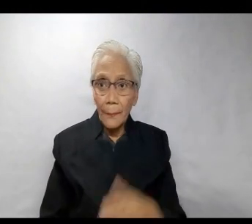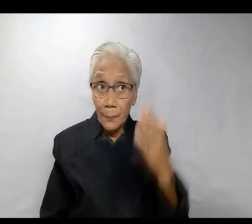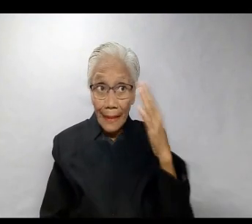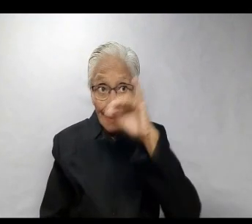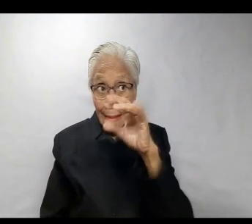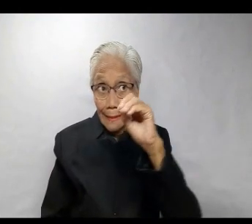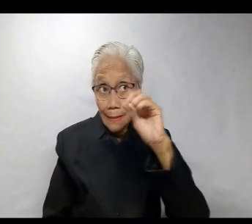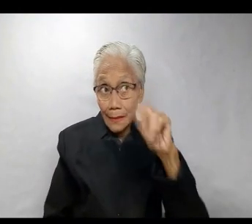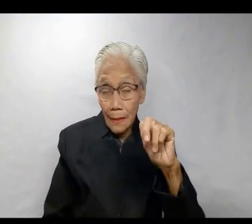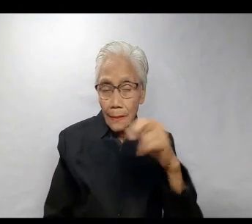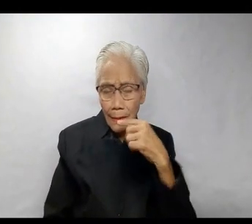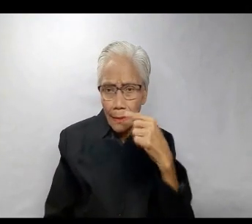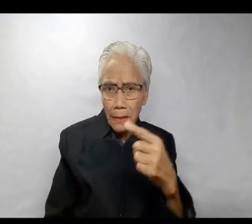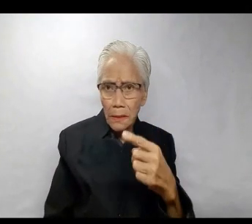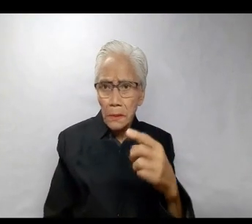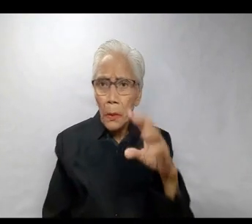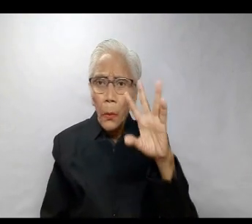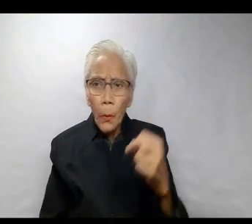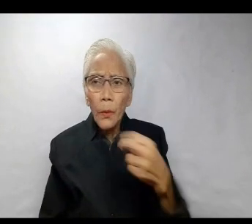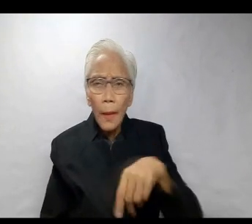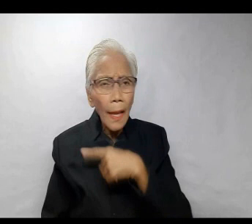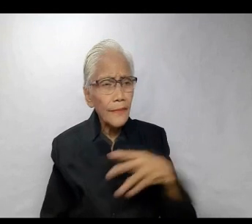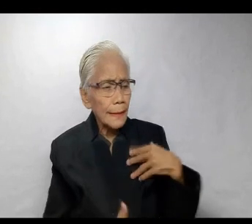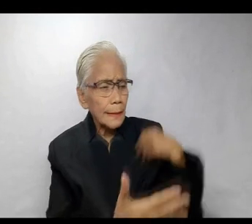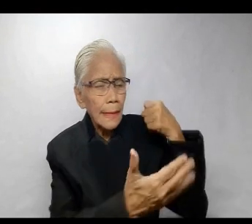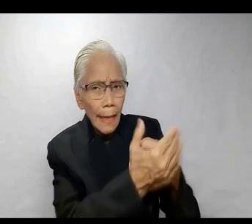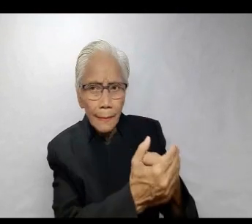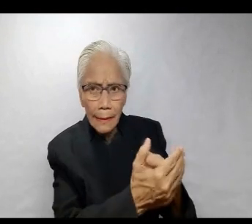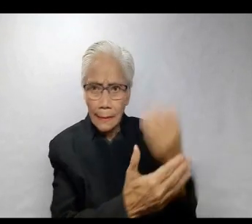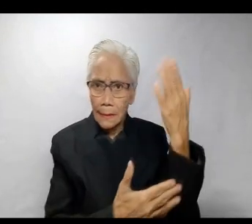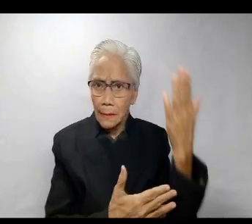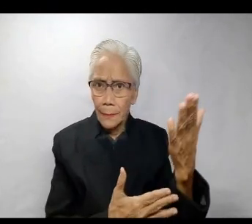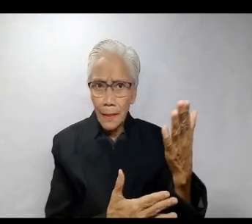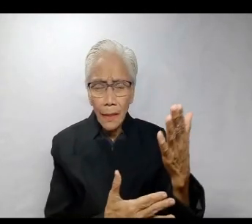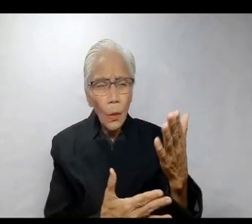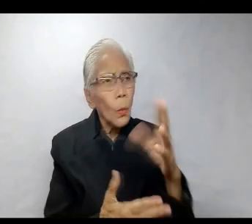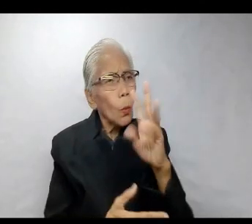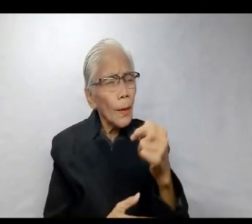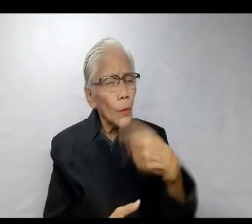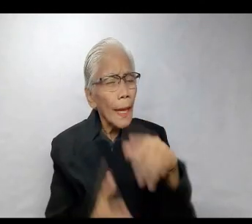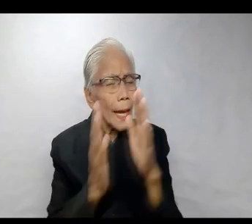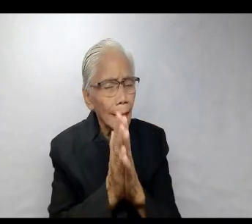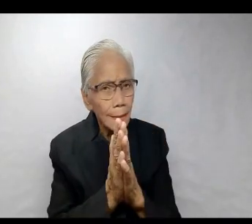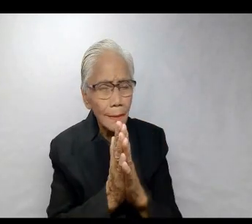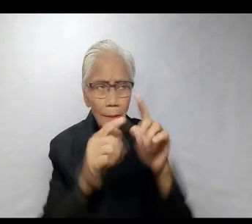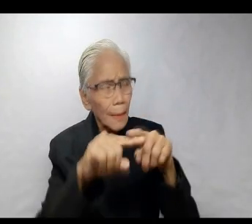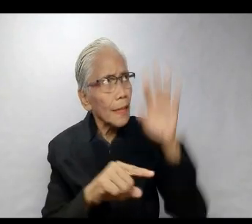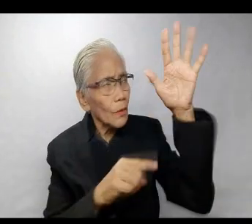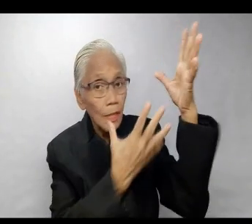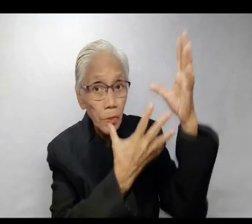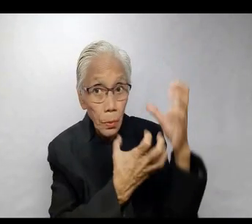John says, and we have this confidence in him, that if we ask anything according to his